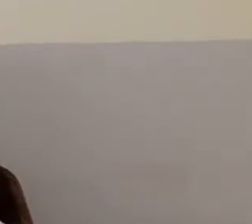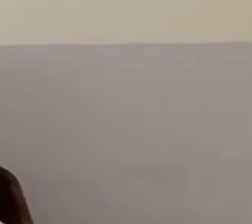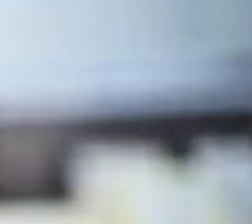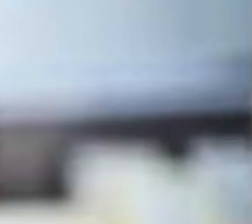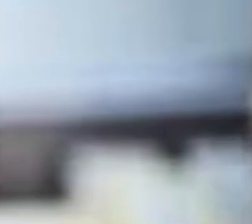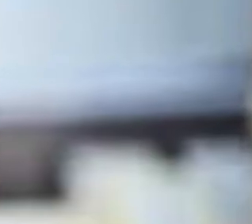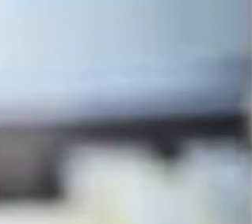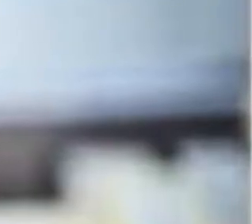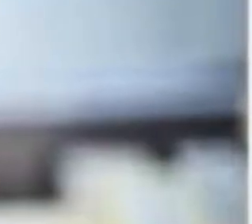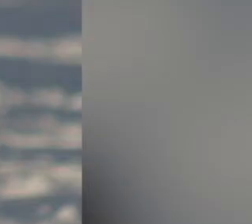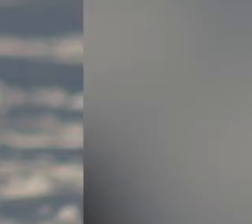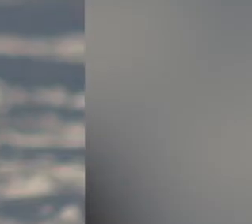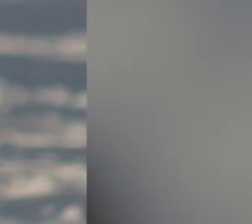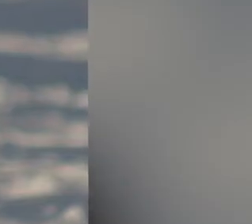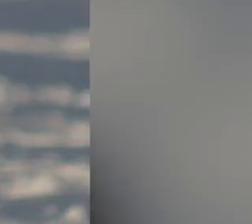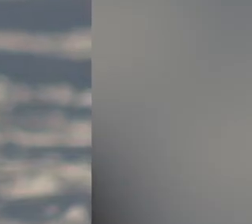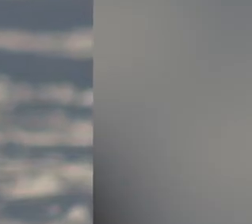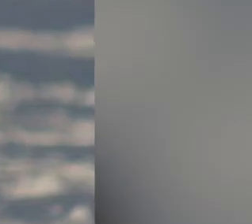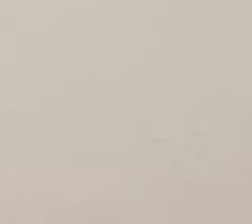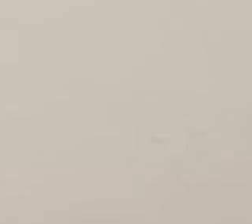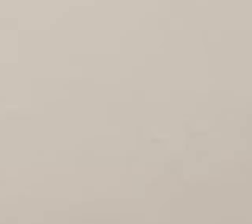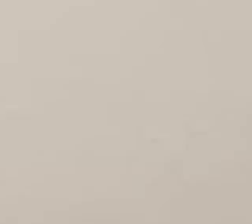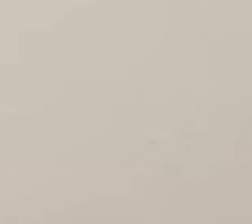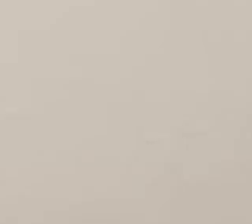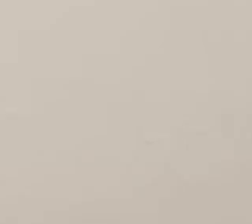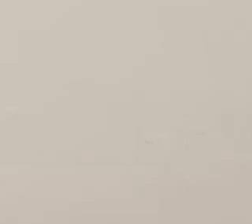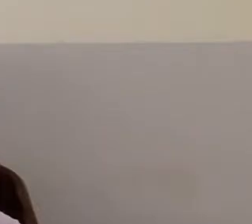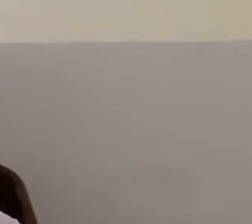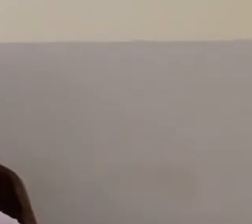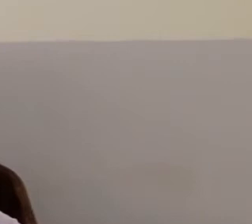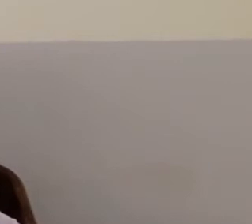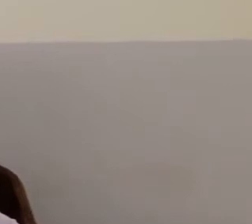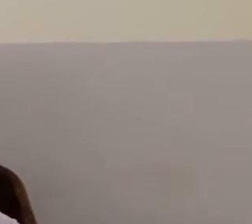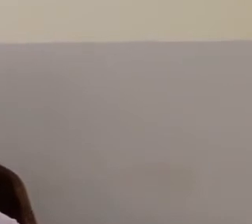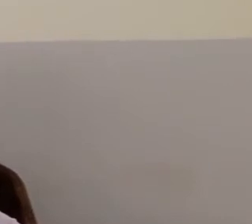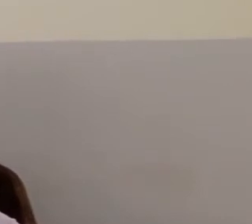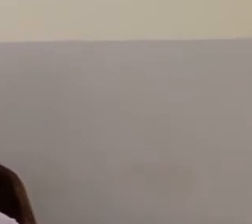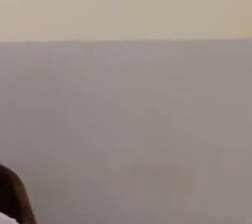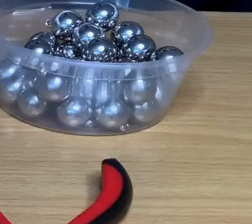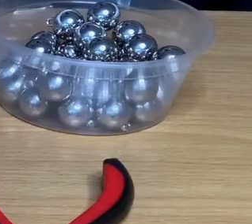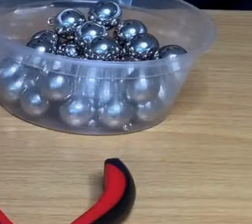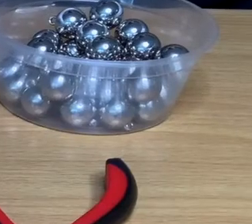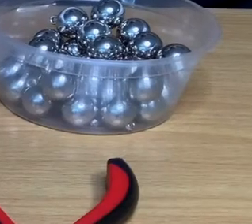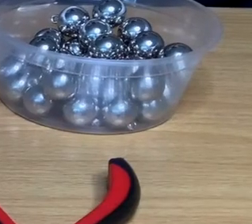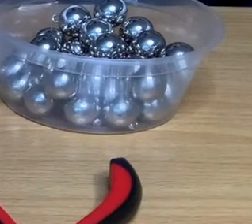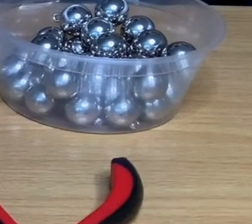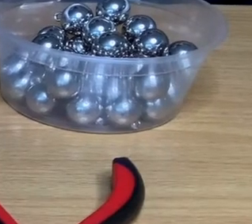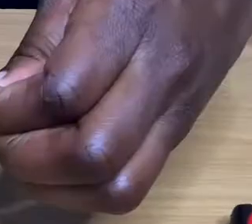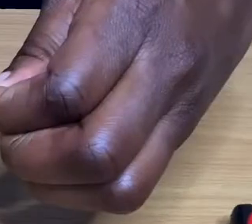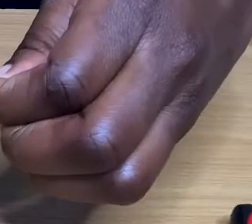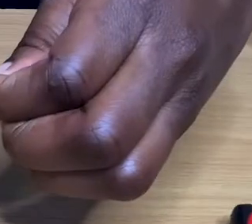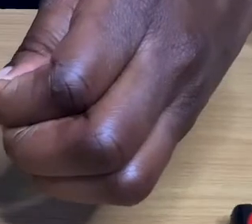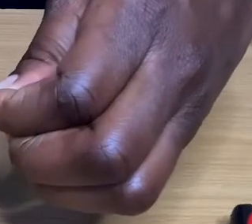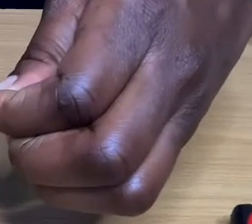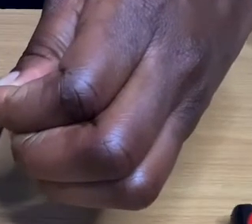are taking up the use of animal-assisted therapy to help children with special needs. I will be teaching